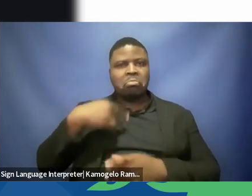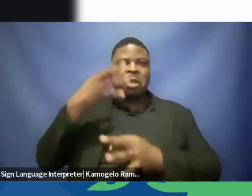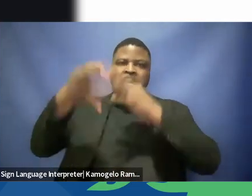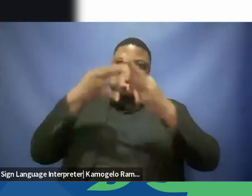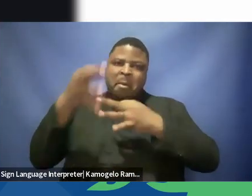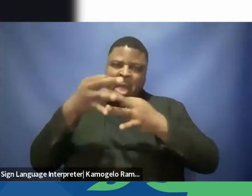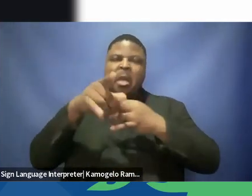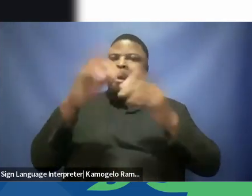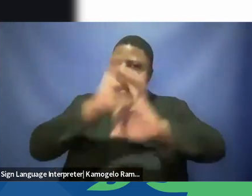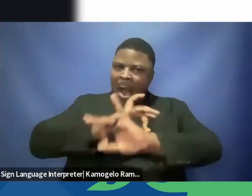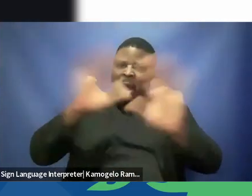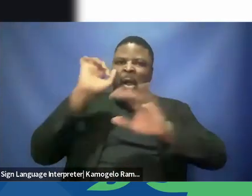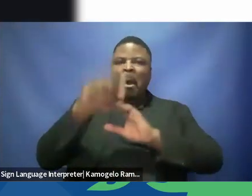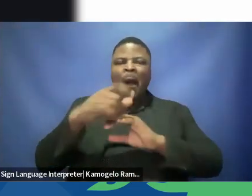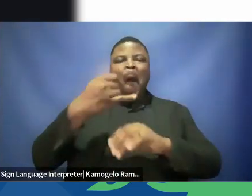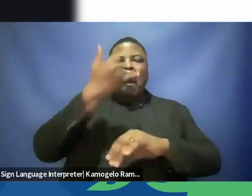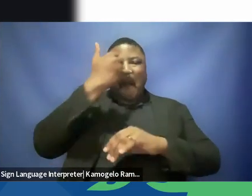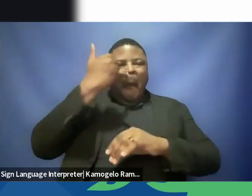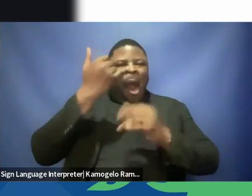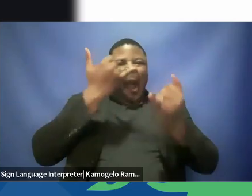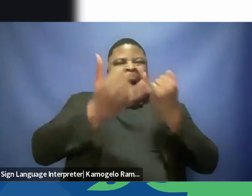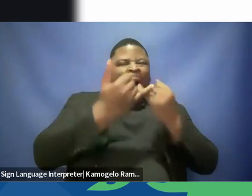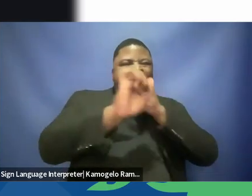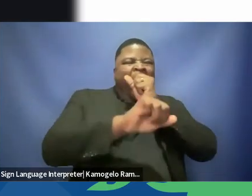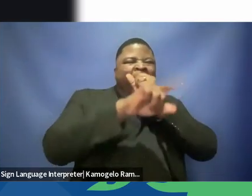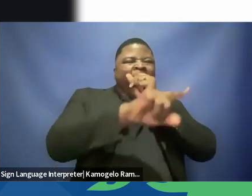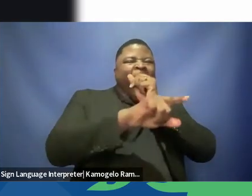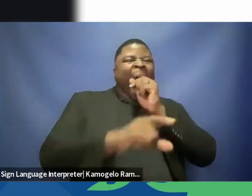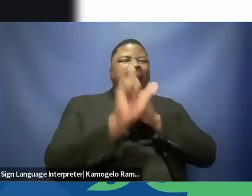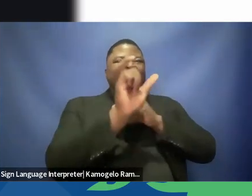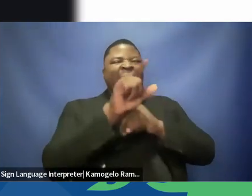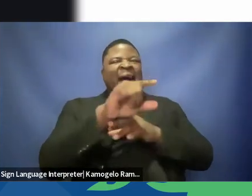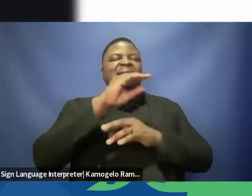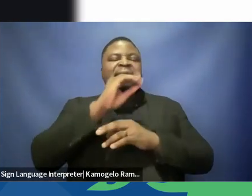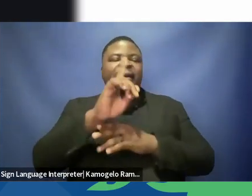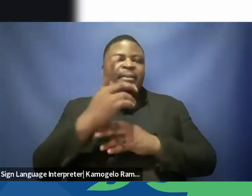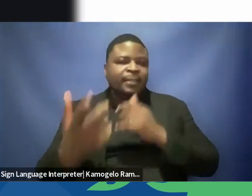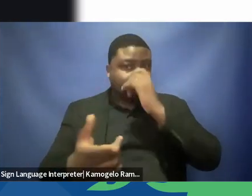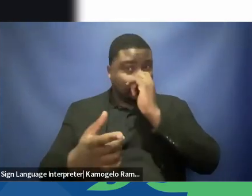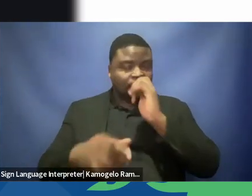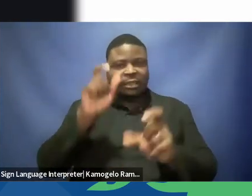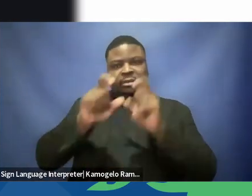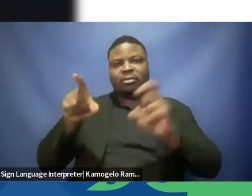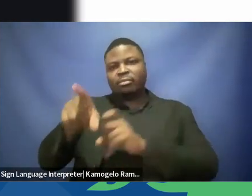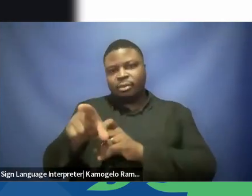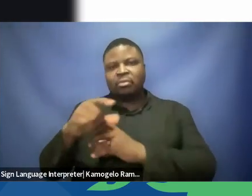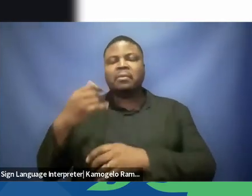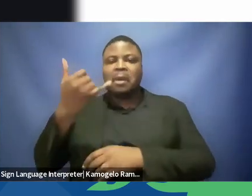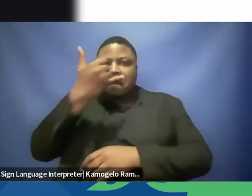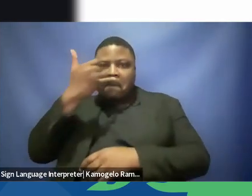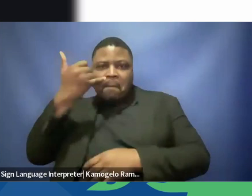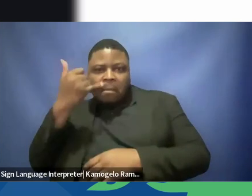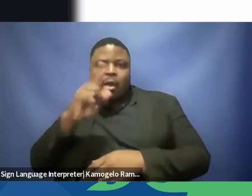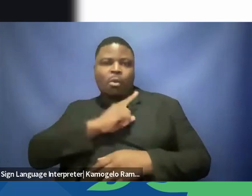is defined as the intentional use of psychoactive substances to enhance sexual encounters, particularly